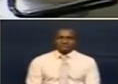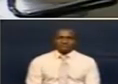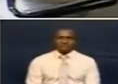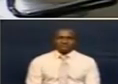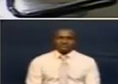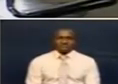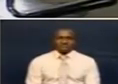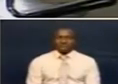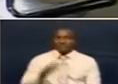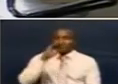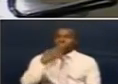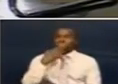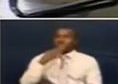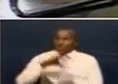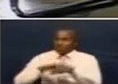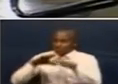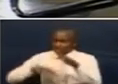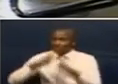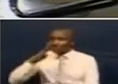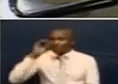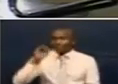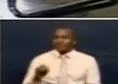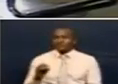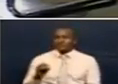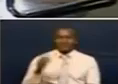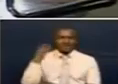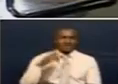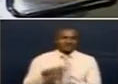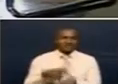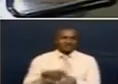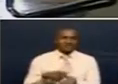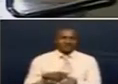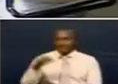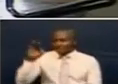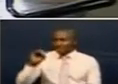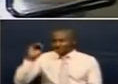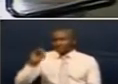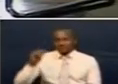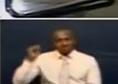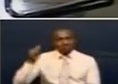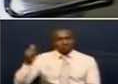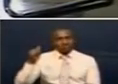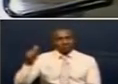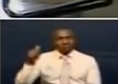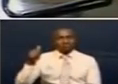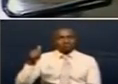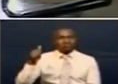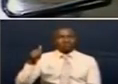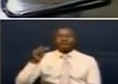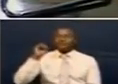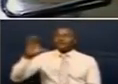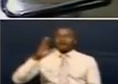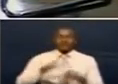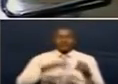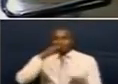I've got 5 years. Musalia got less than 4% of the presidential election last time. So 30% is a very good start. It's way ahead what Musalia got in